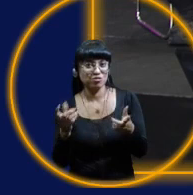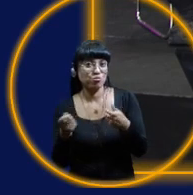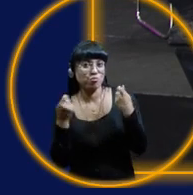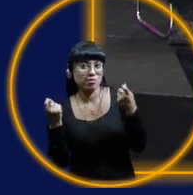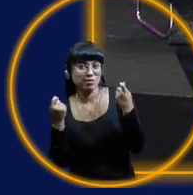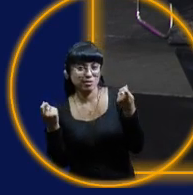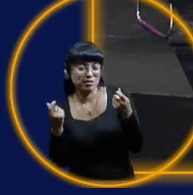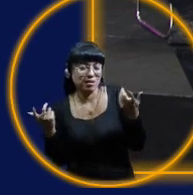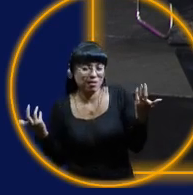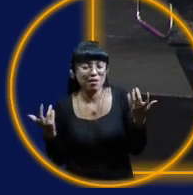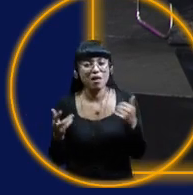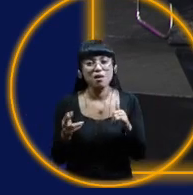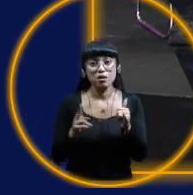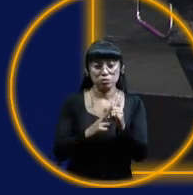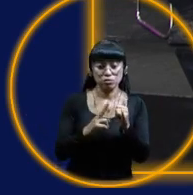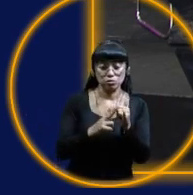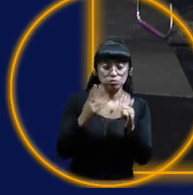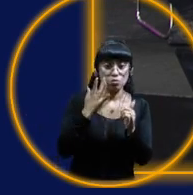go,